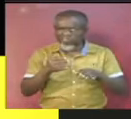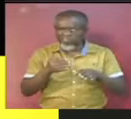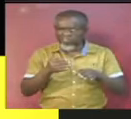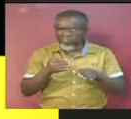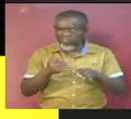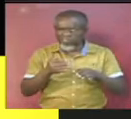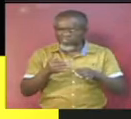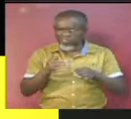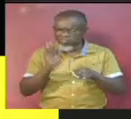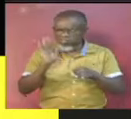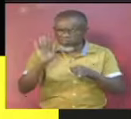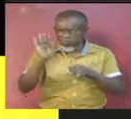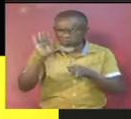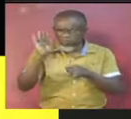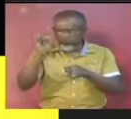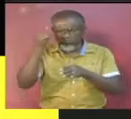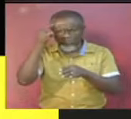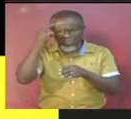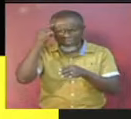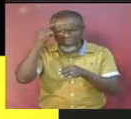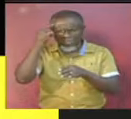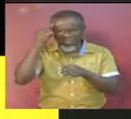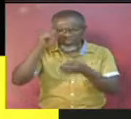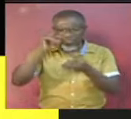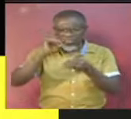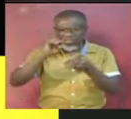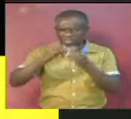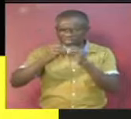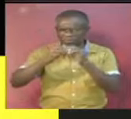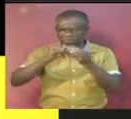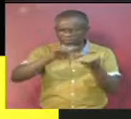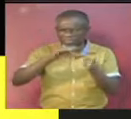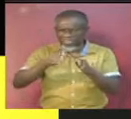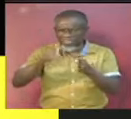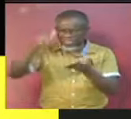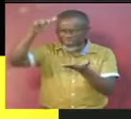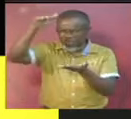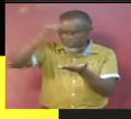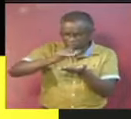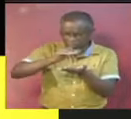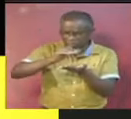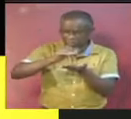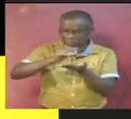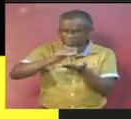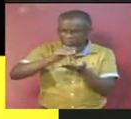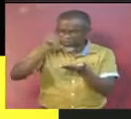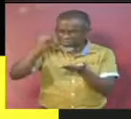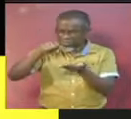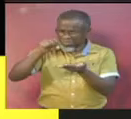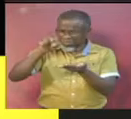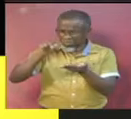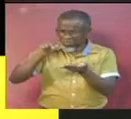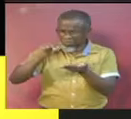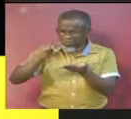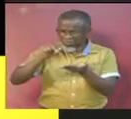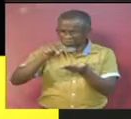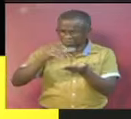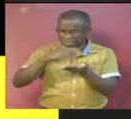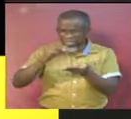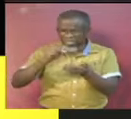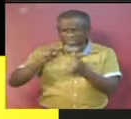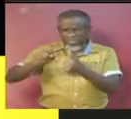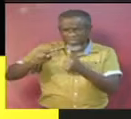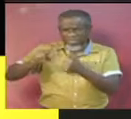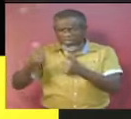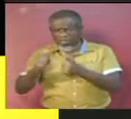decreased? One, yeah, that's the point of clarification. And the other question was excess deaths. Could you